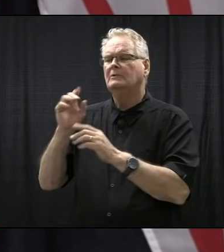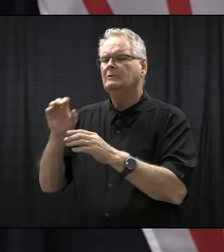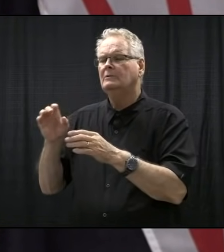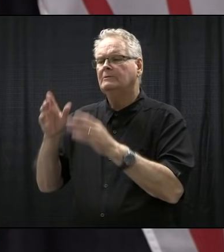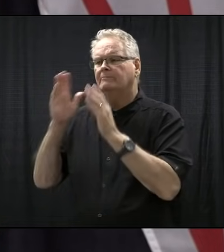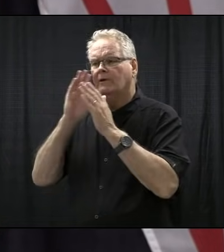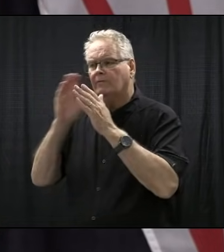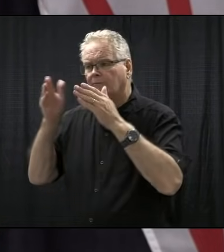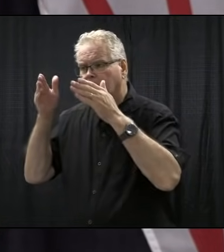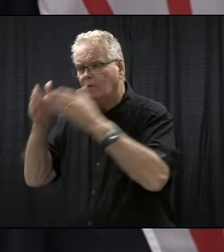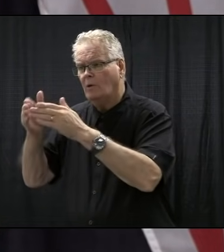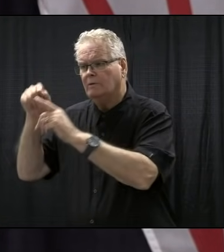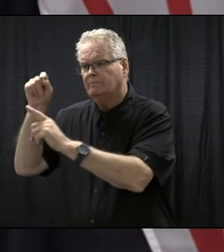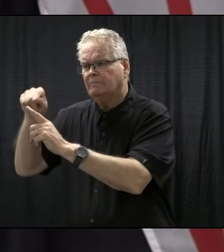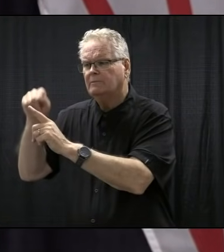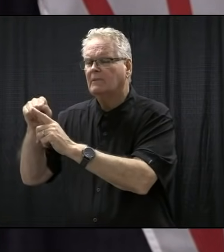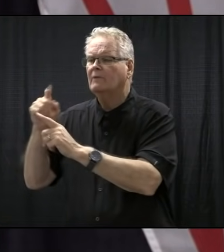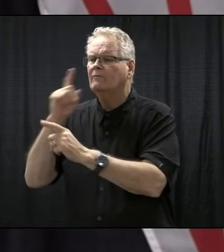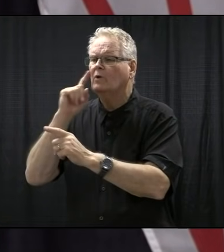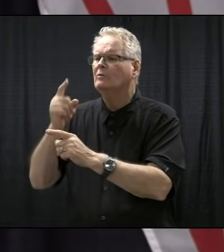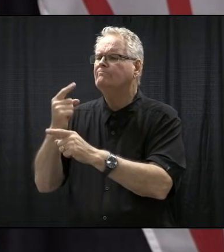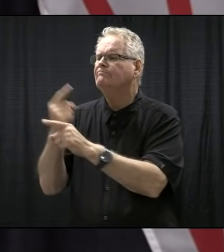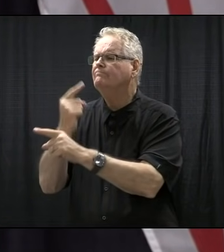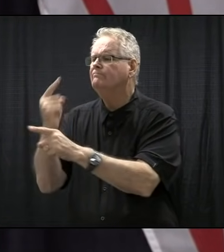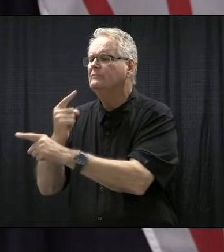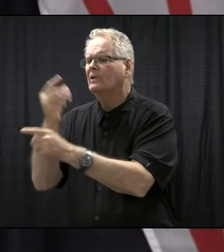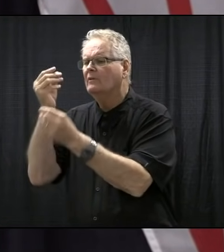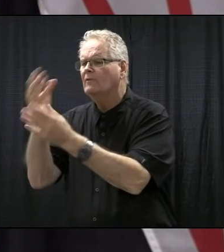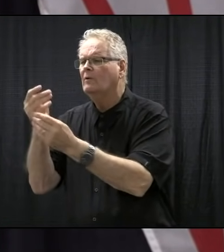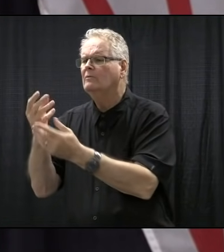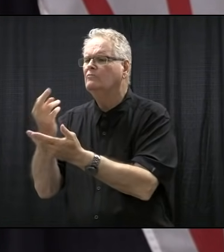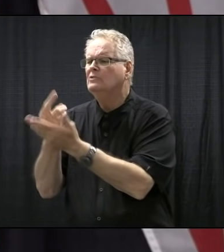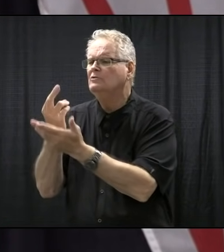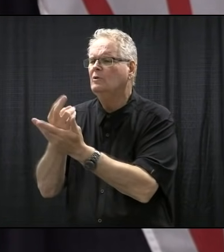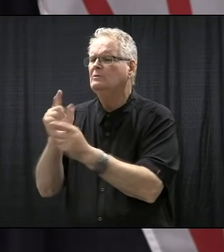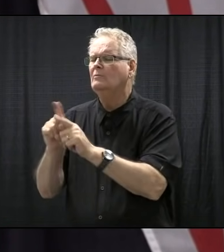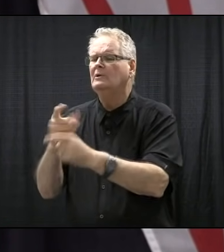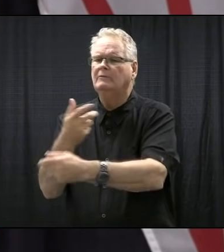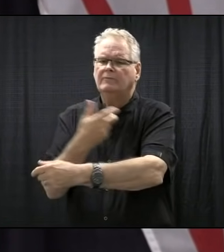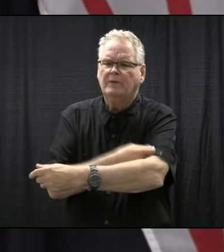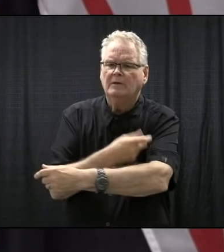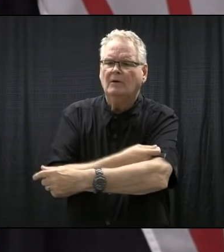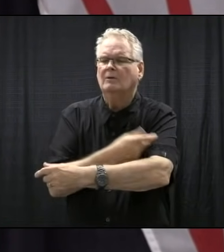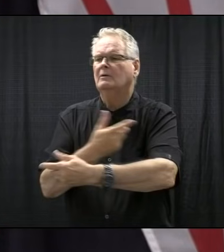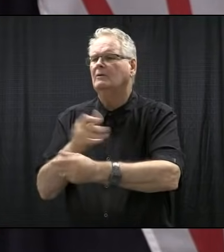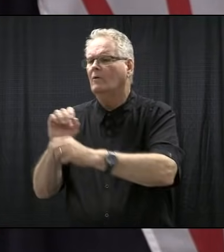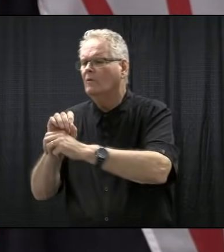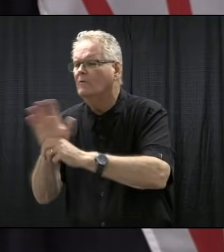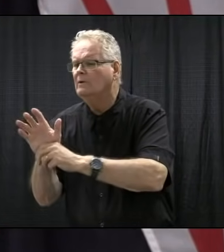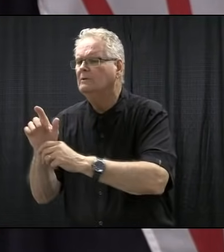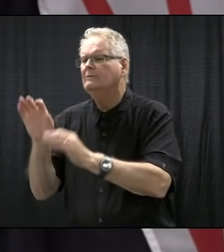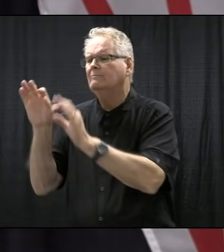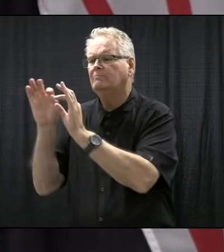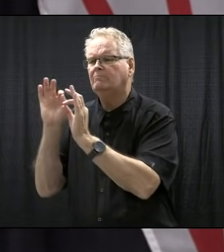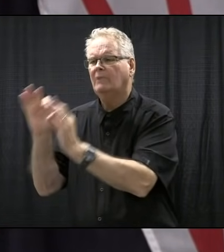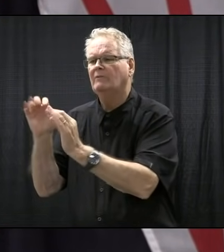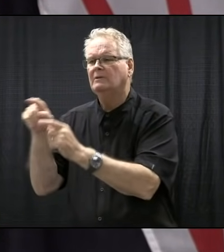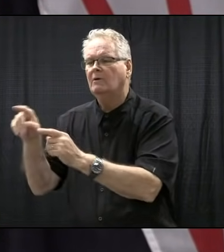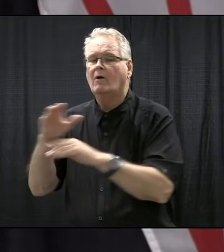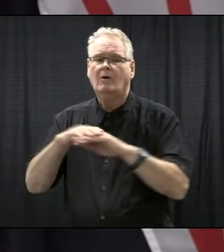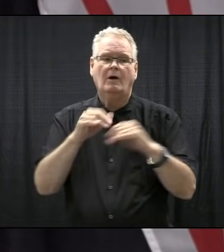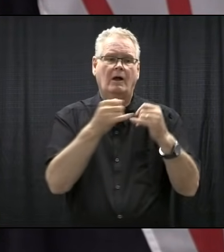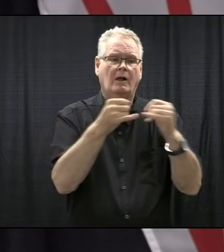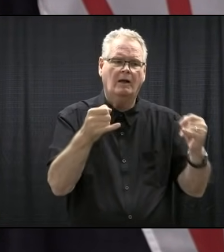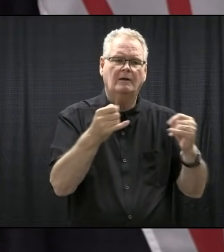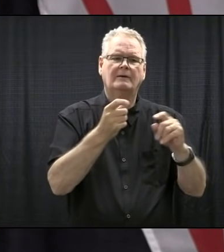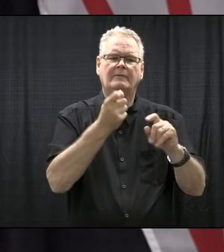echo what Dr. Fitzgerald has said. We're doing well with the vaccine. There's still a ways to go yet.